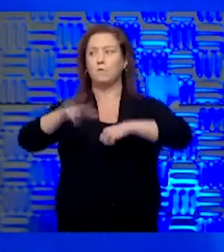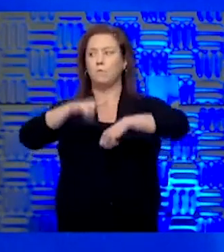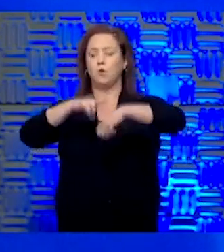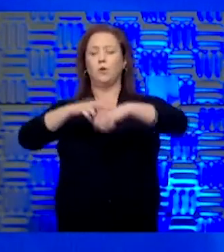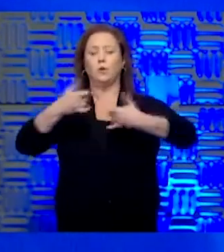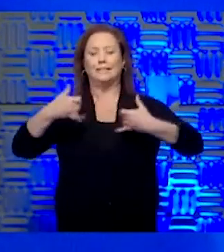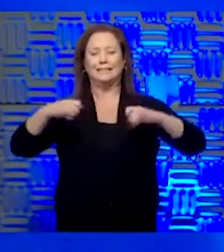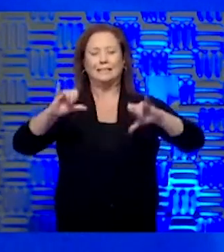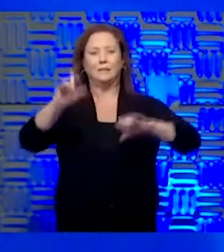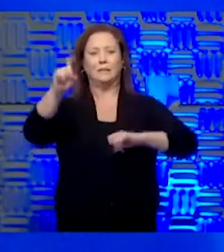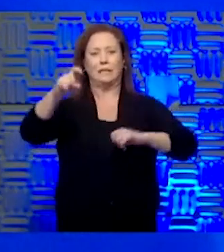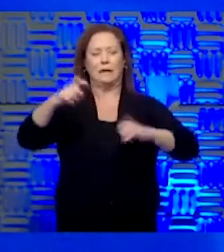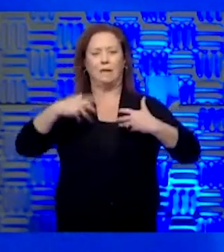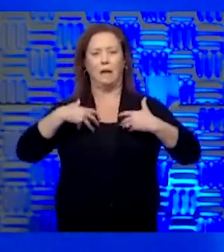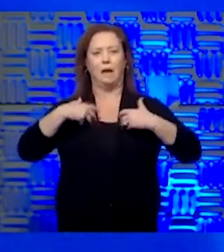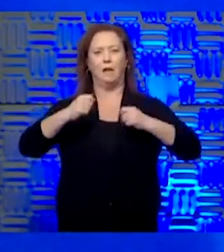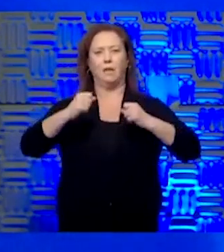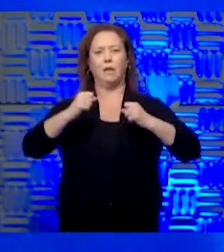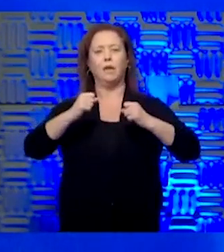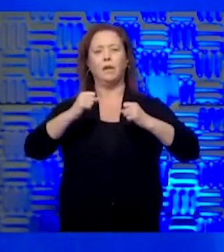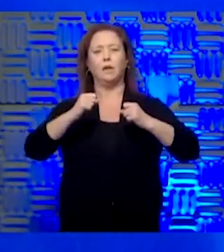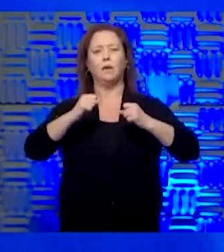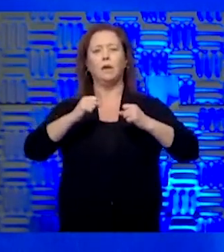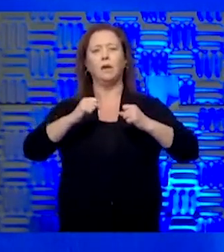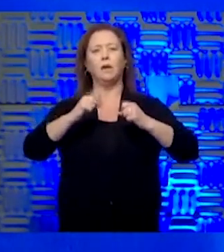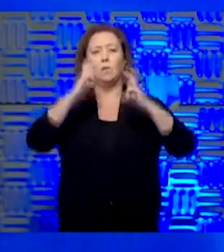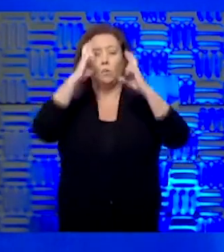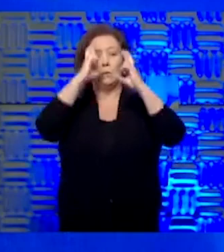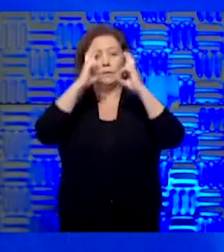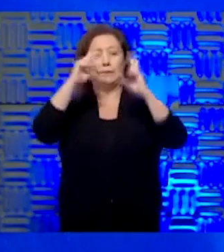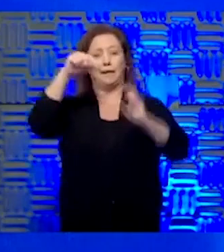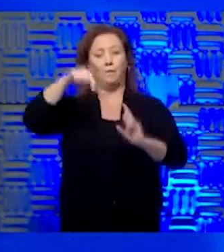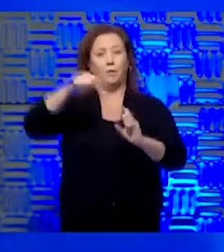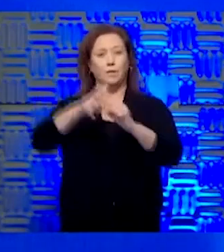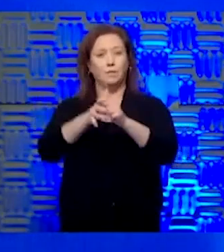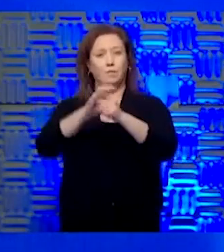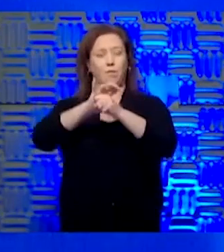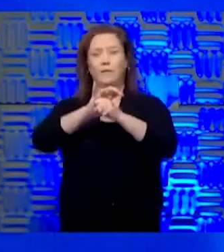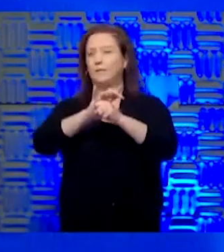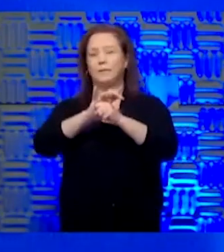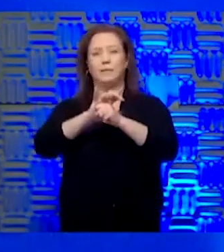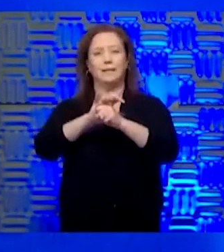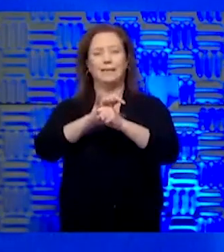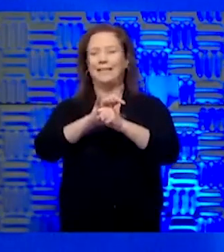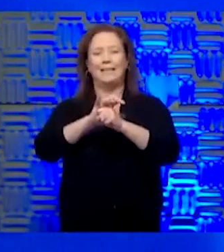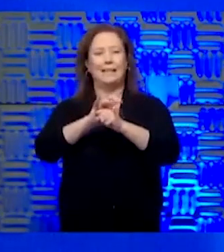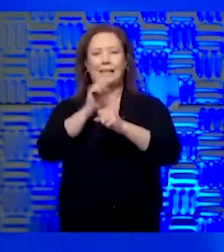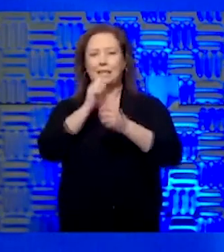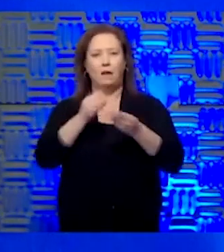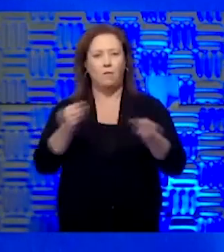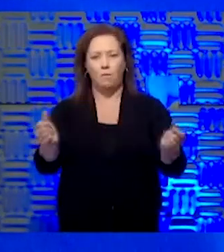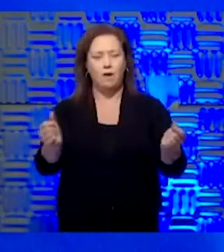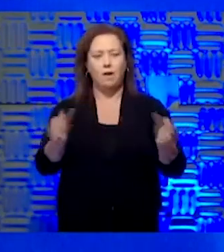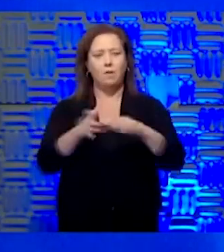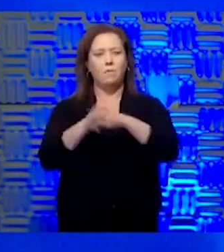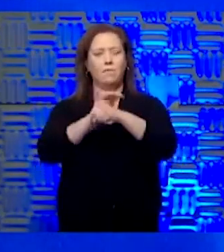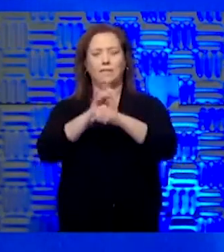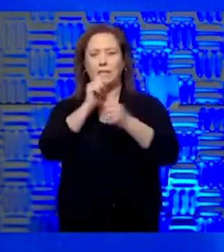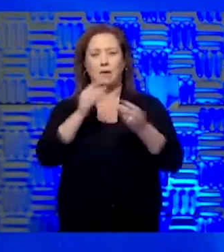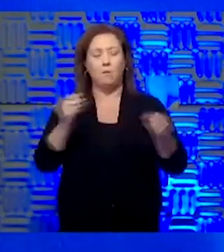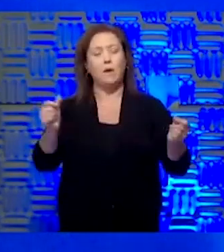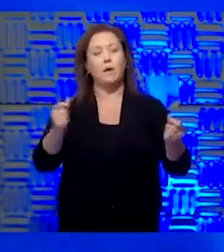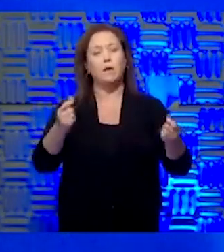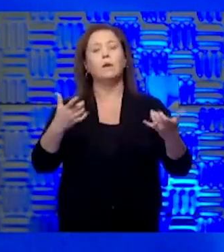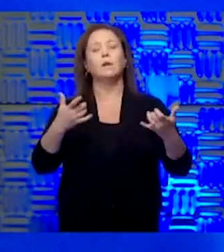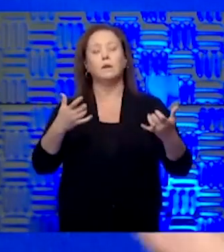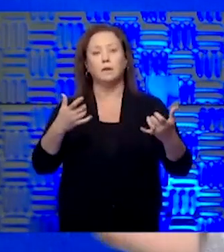have a very healthy respect for SARS-CoV-2. SARS-CoV-2 is not gone away. We